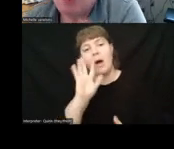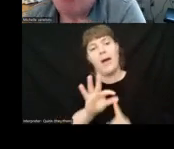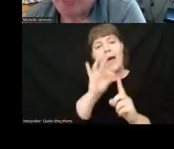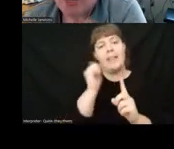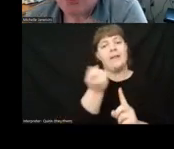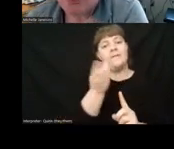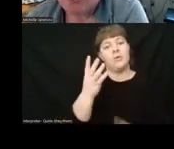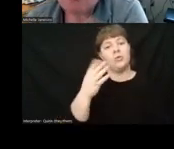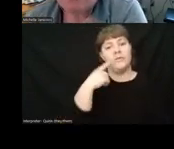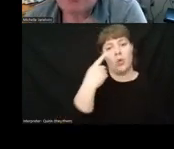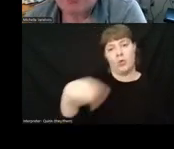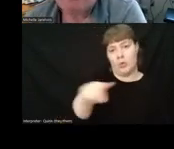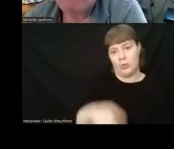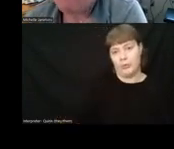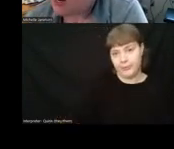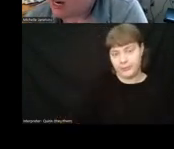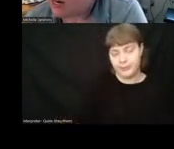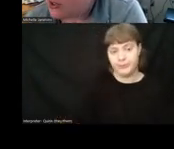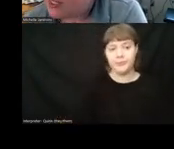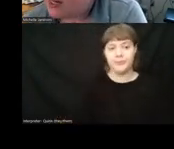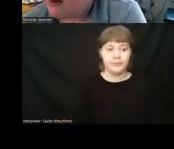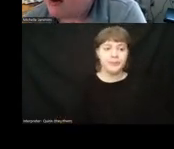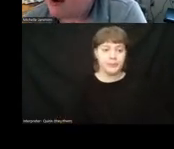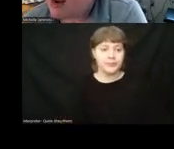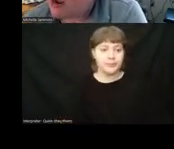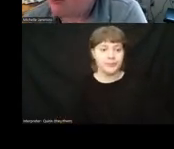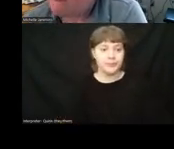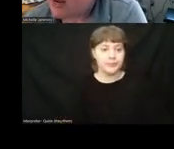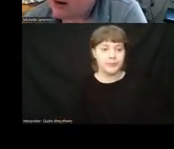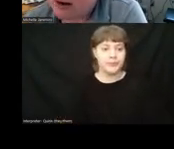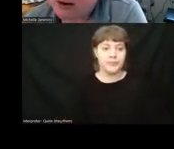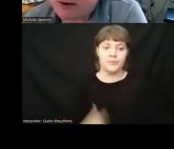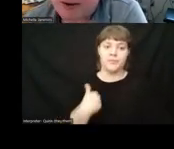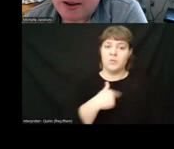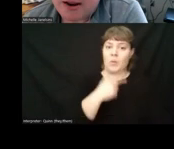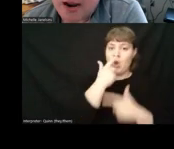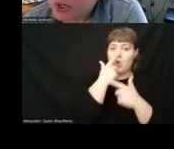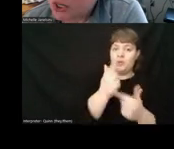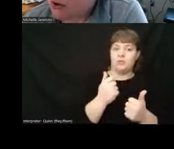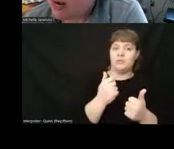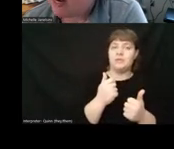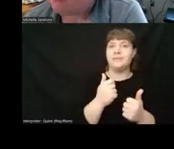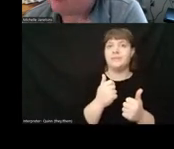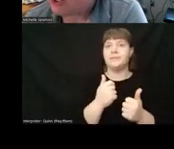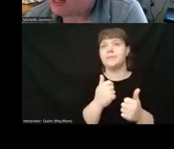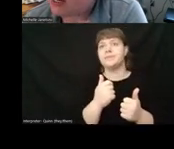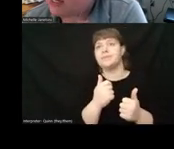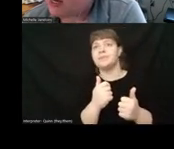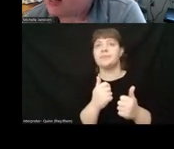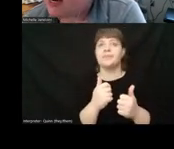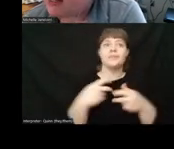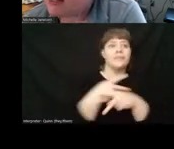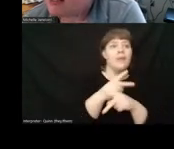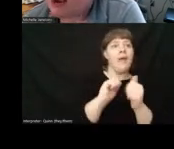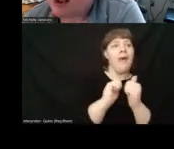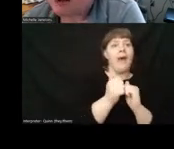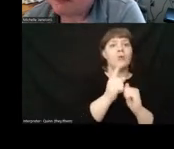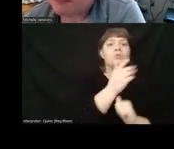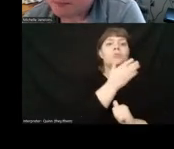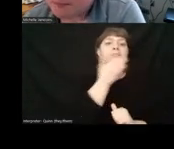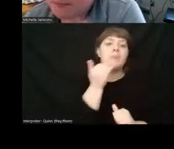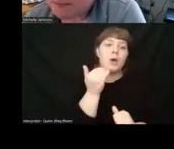So we are very interested in how to better integrate patient